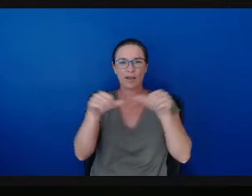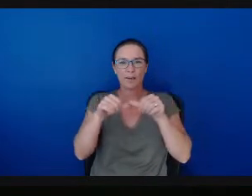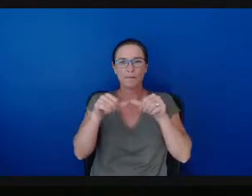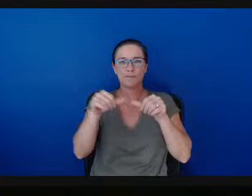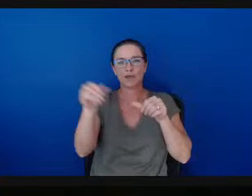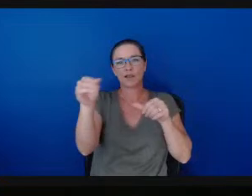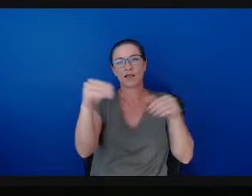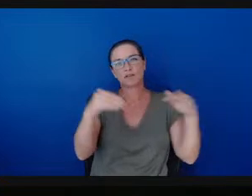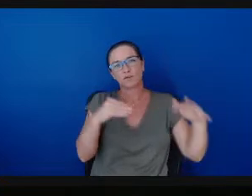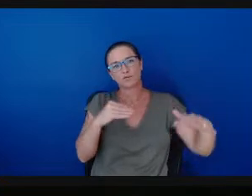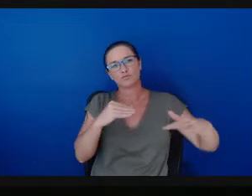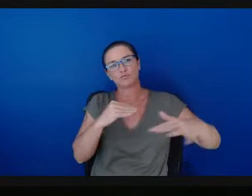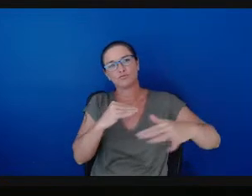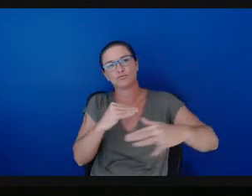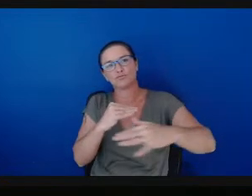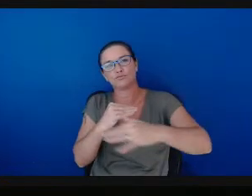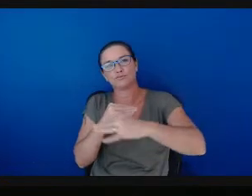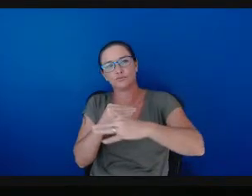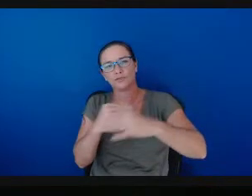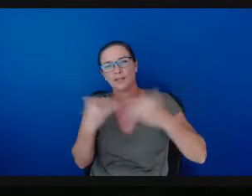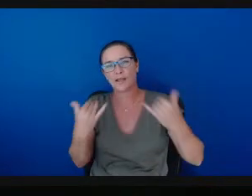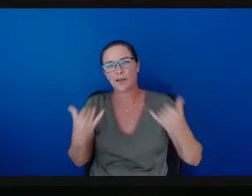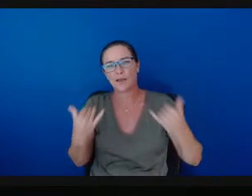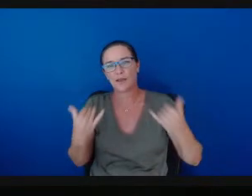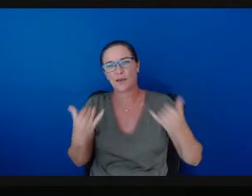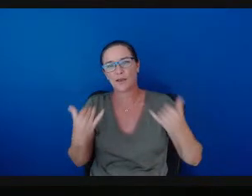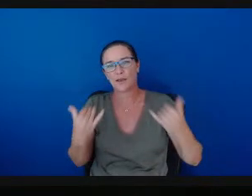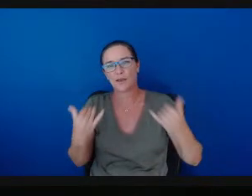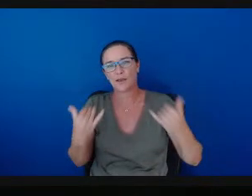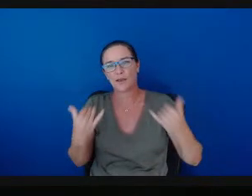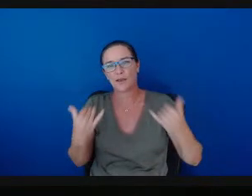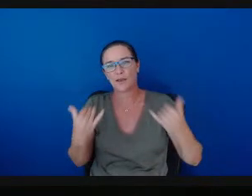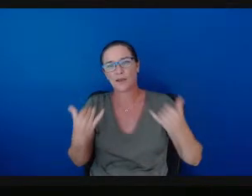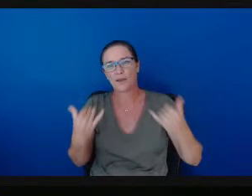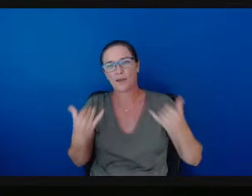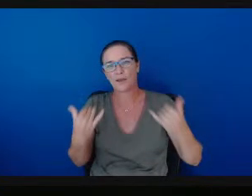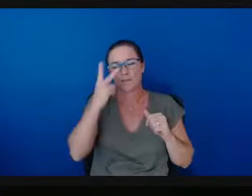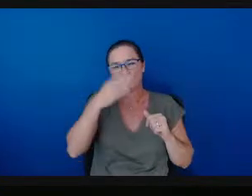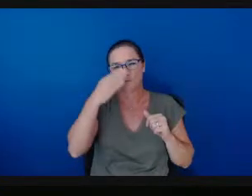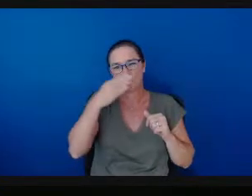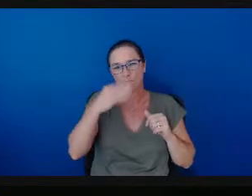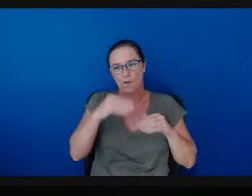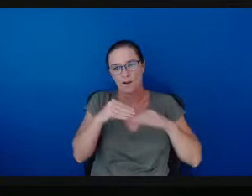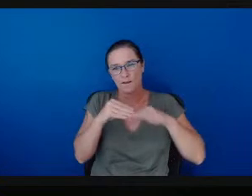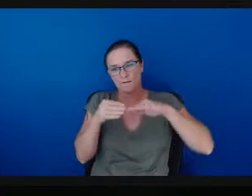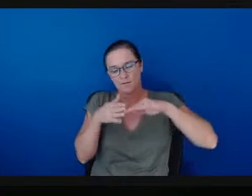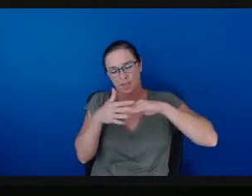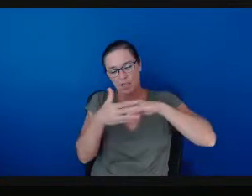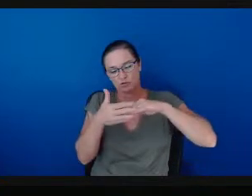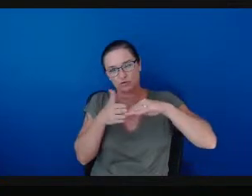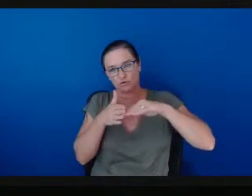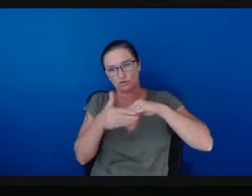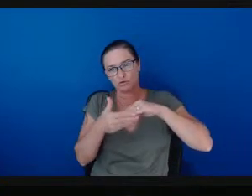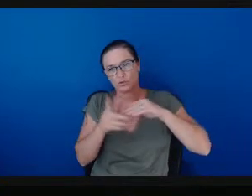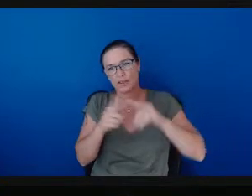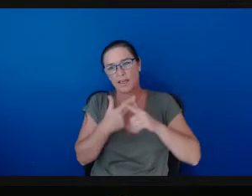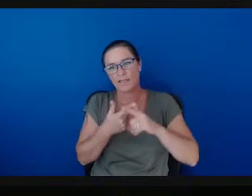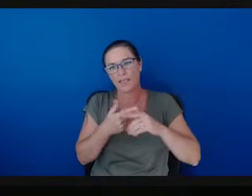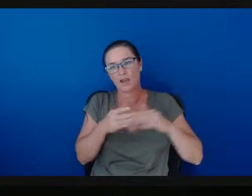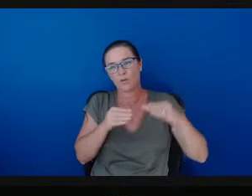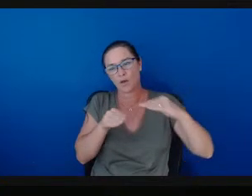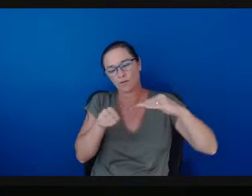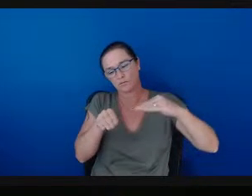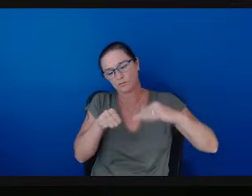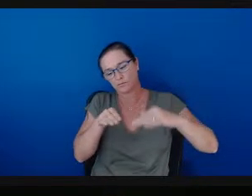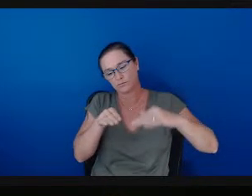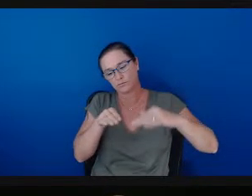is all the way down to here now. In the shadow, you can see that flow front. And here is the area where it's going to approach that pit